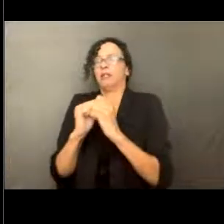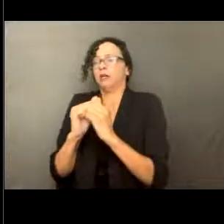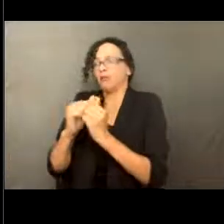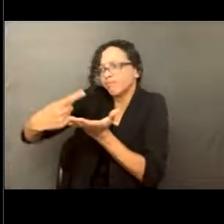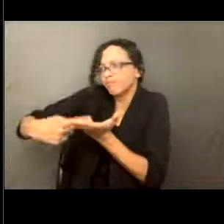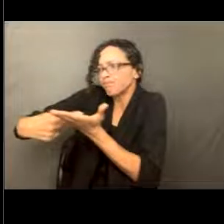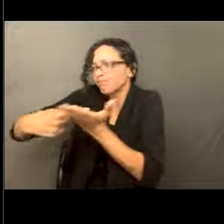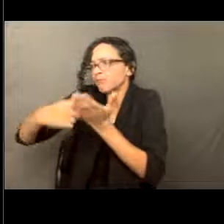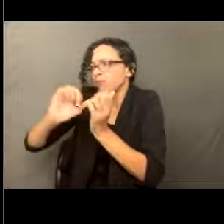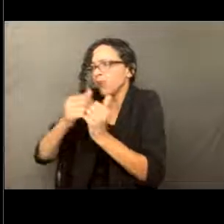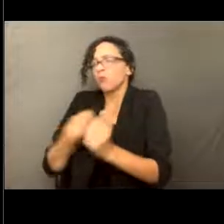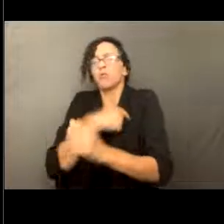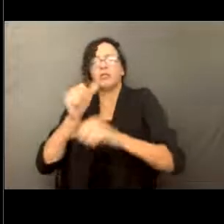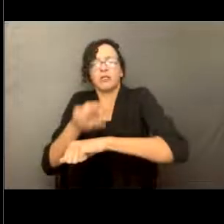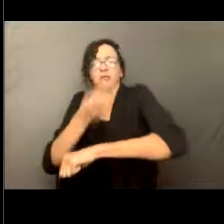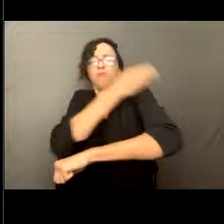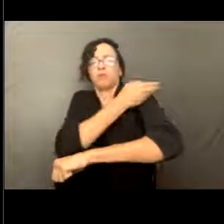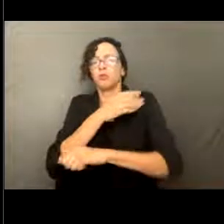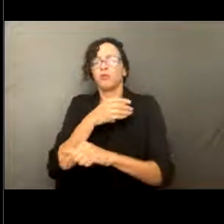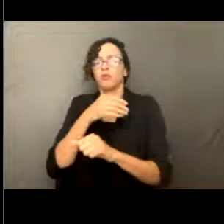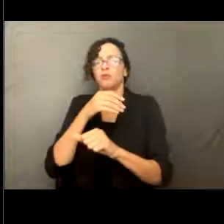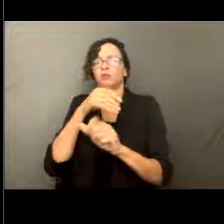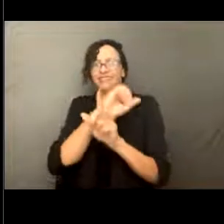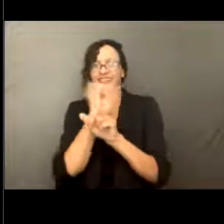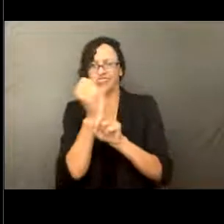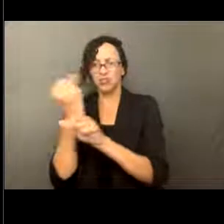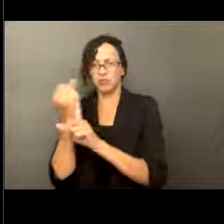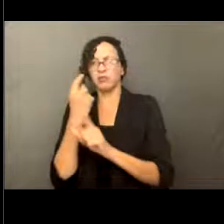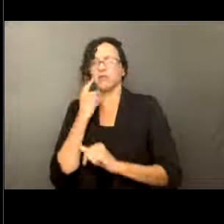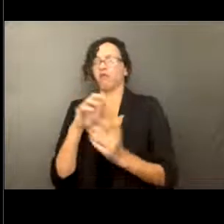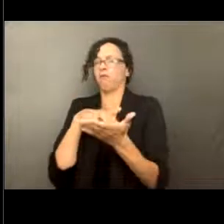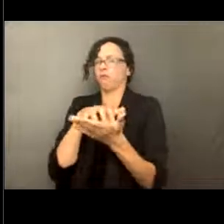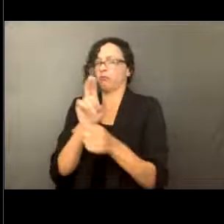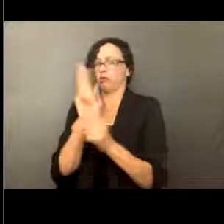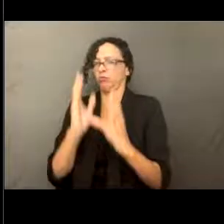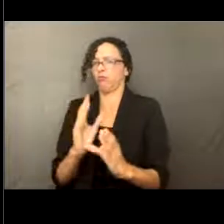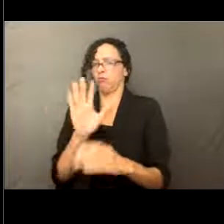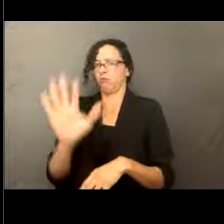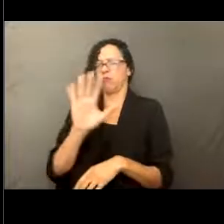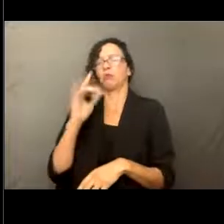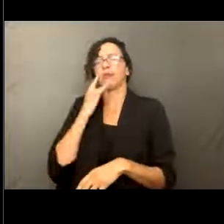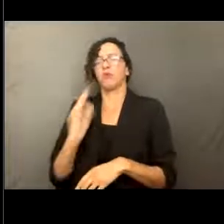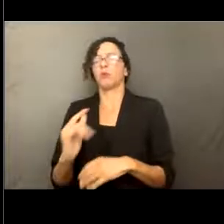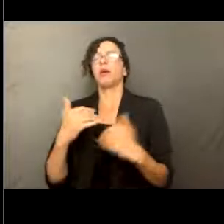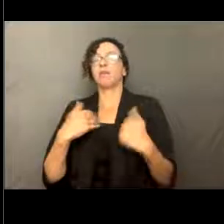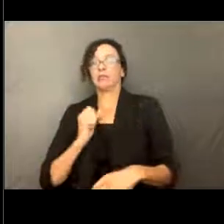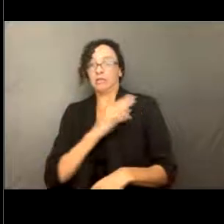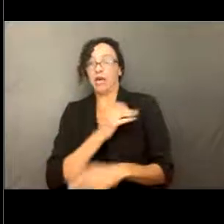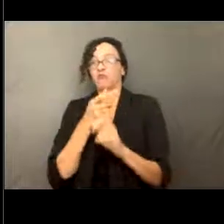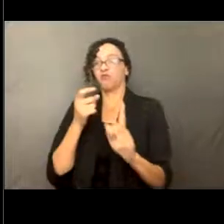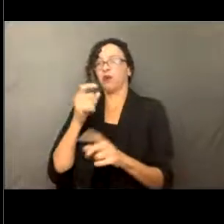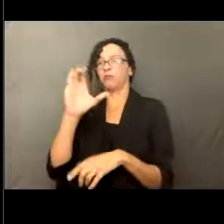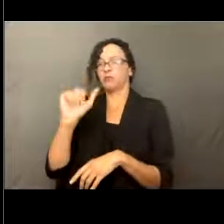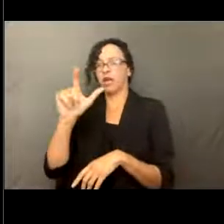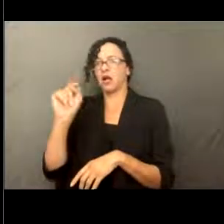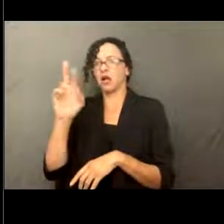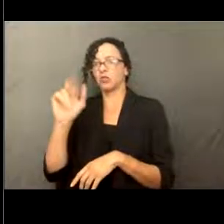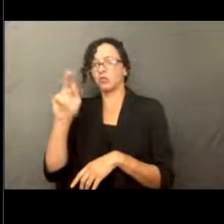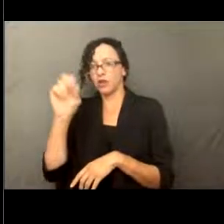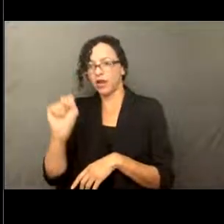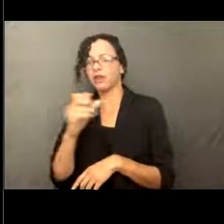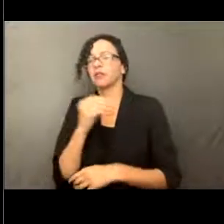vulnerable users in California. And there were staff from CTC, CHP, Caltrans, and DMV there who presented